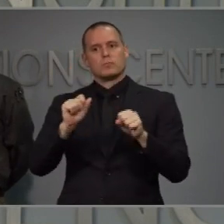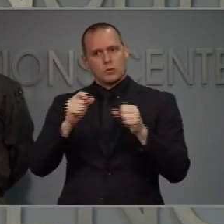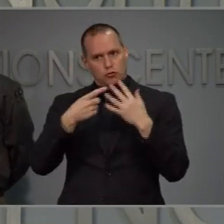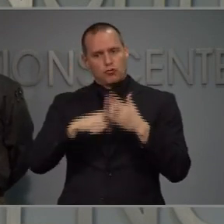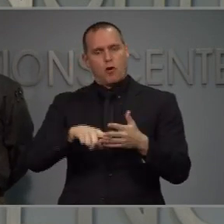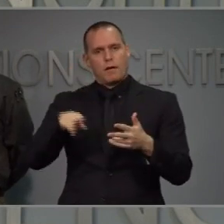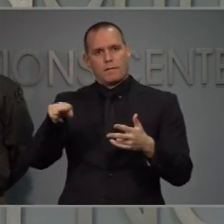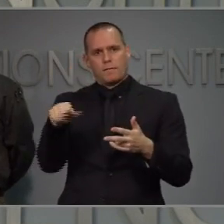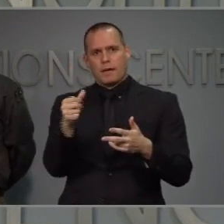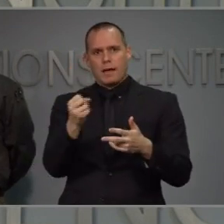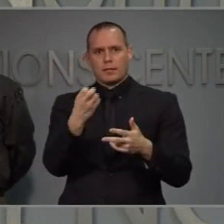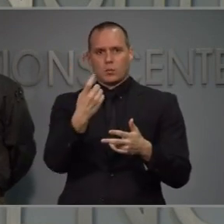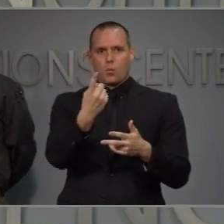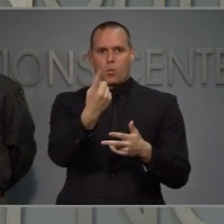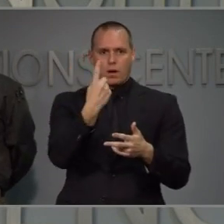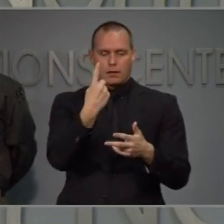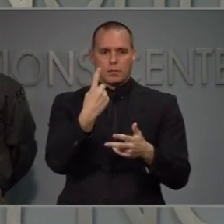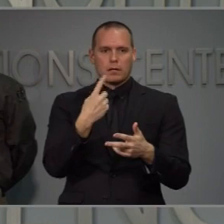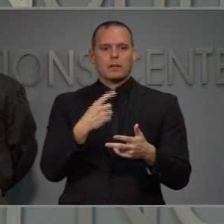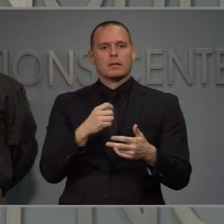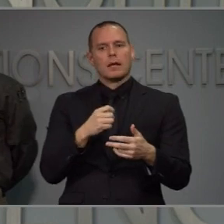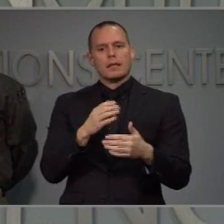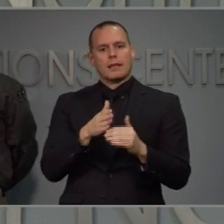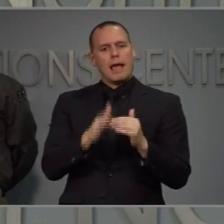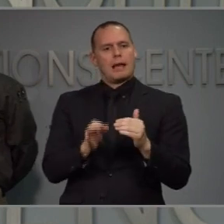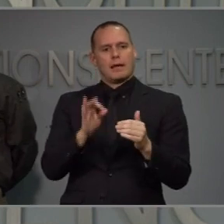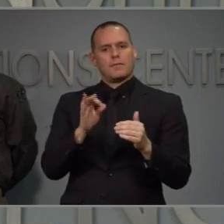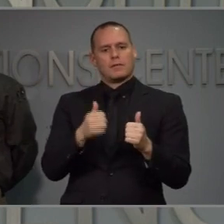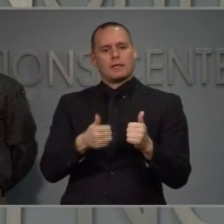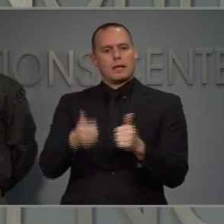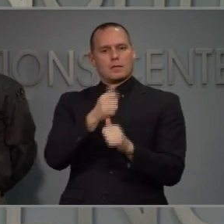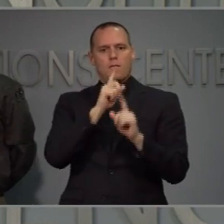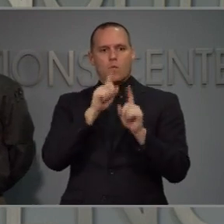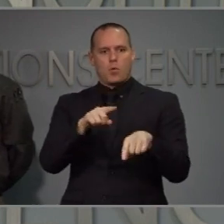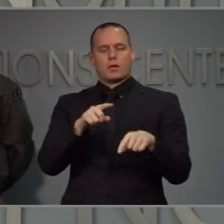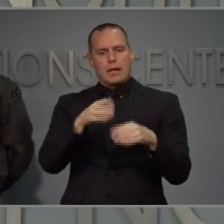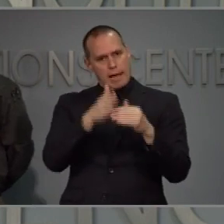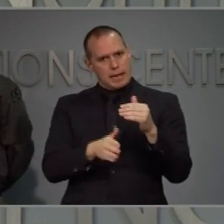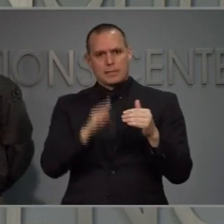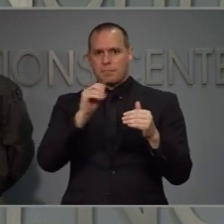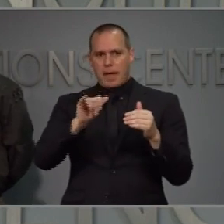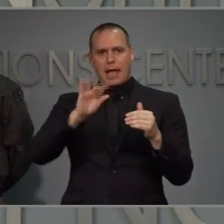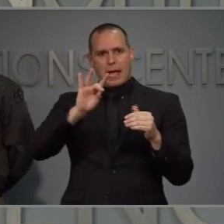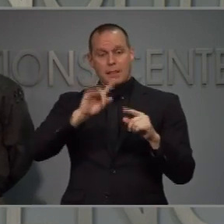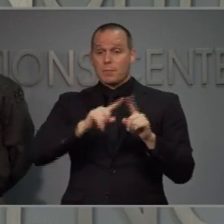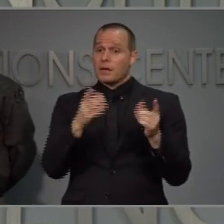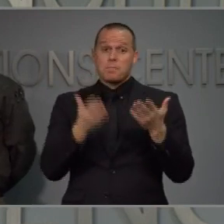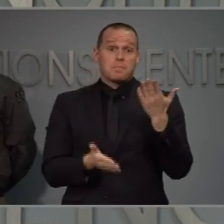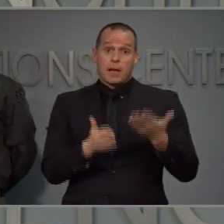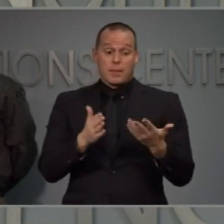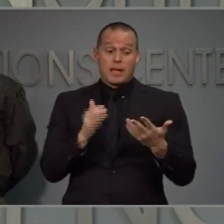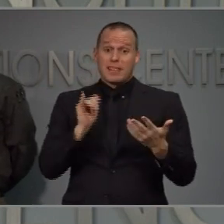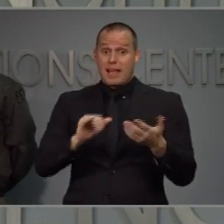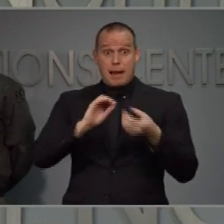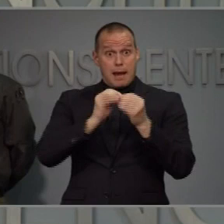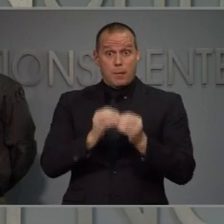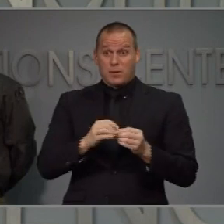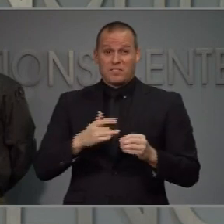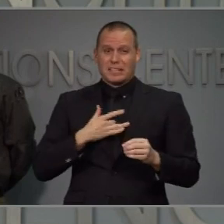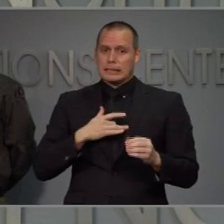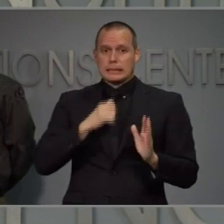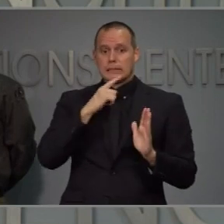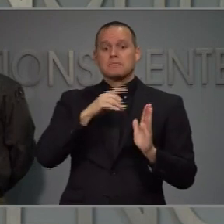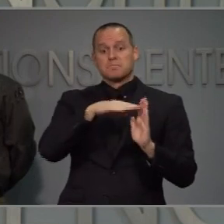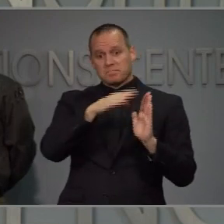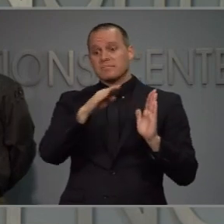the end of the order on May 8th. It may be that we don't meet those benchmarks and we aren't